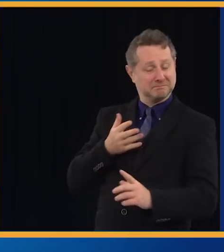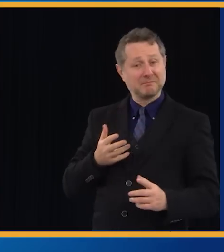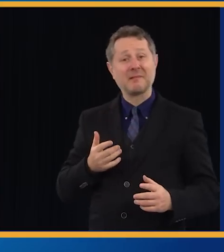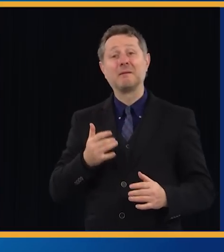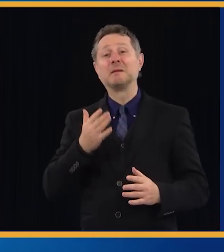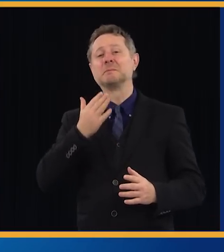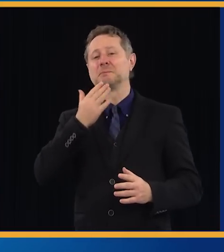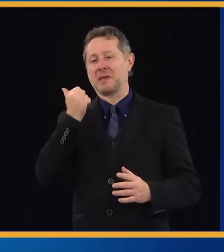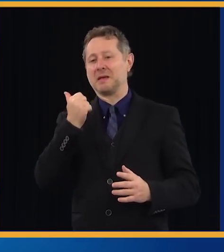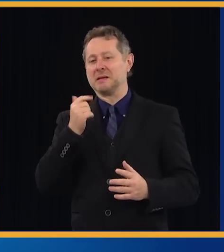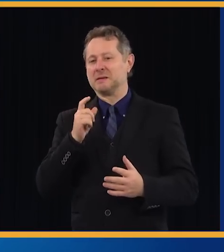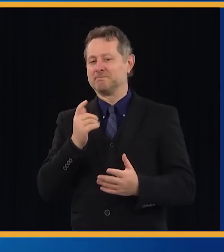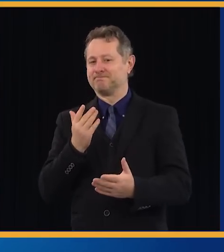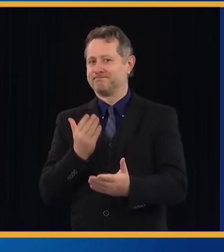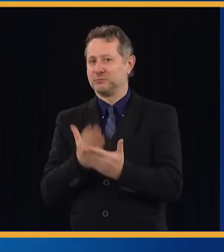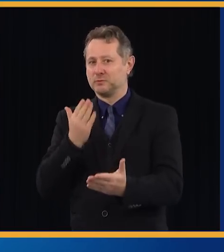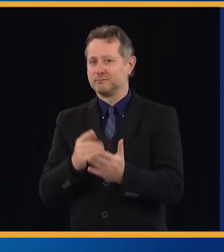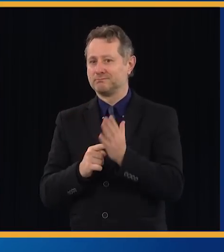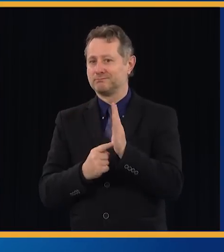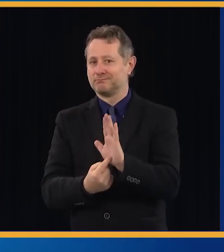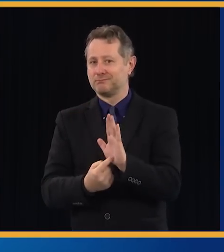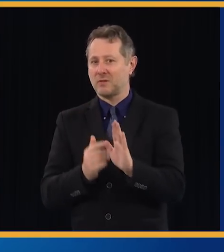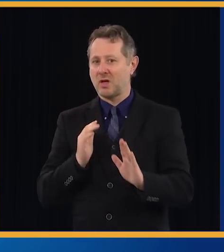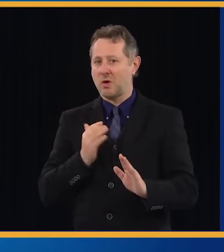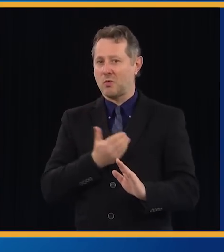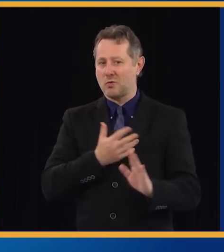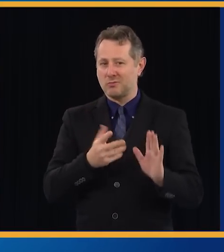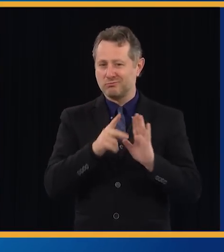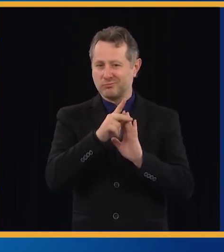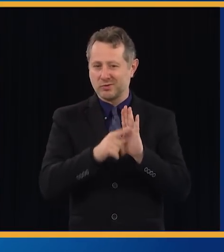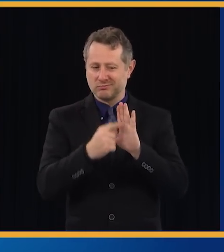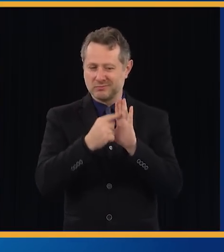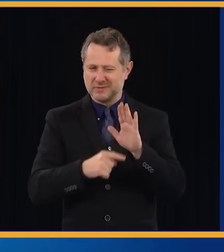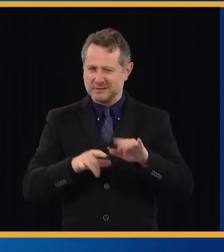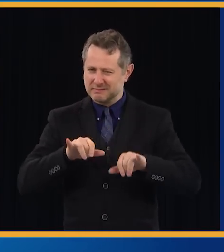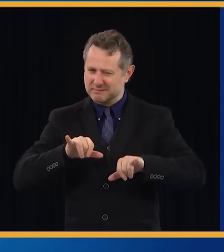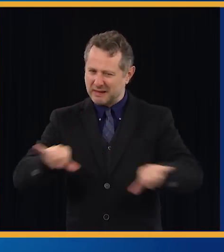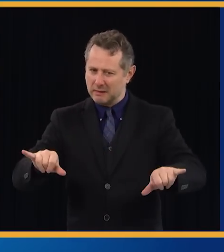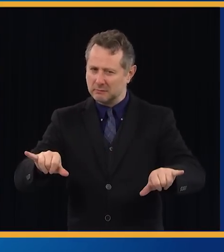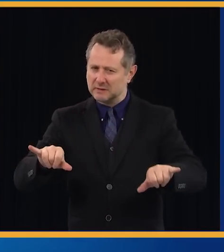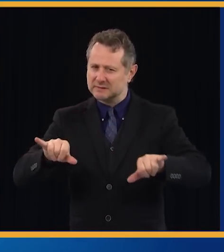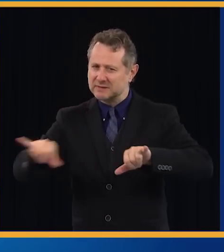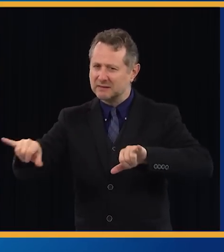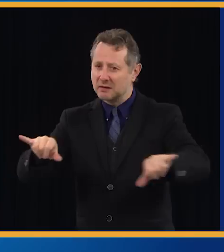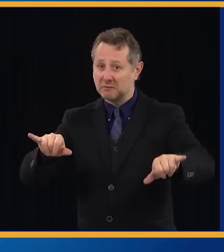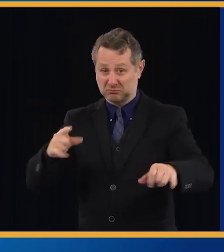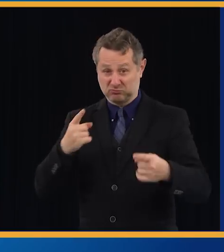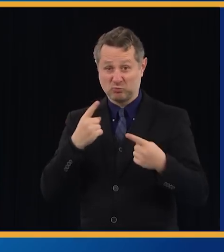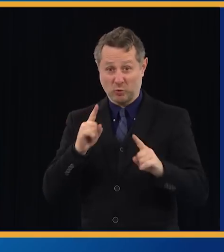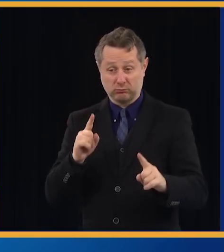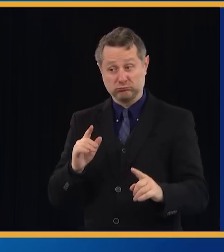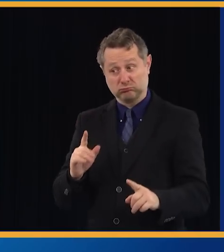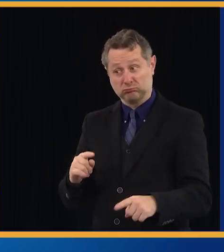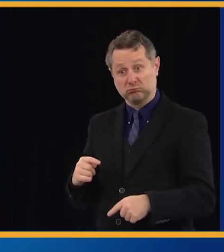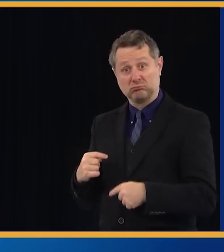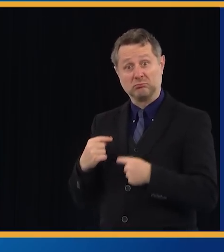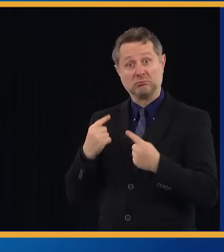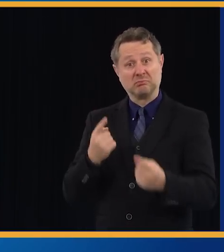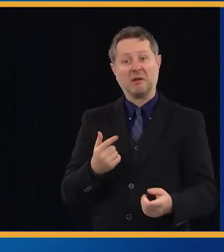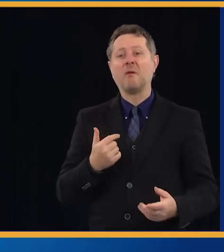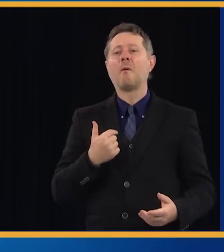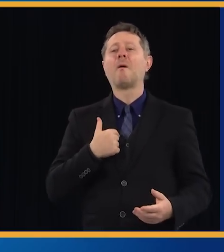the close-down policies are working. And over the past few days, we basically flattened at 1,300 new cases a